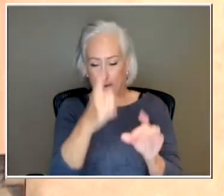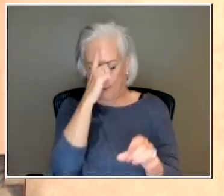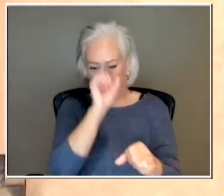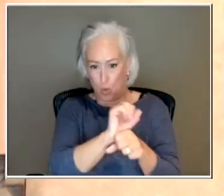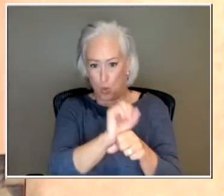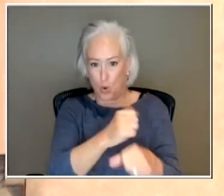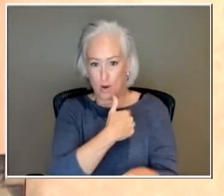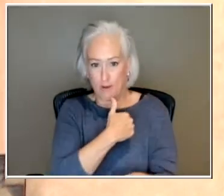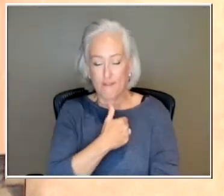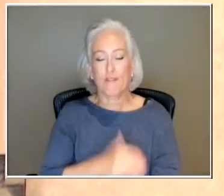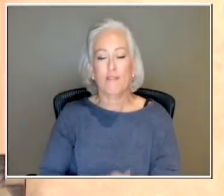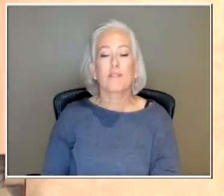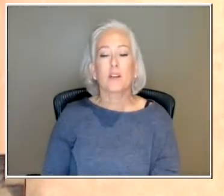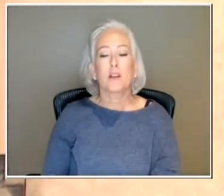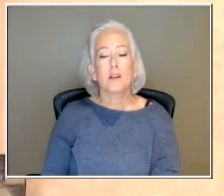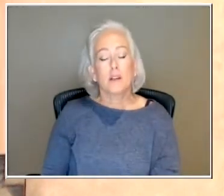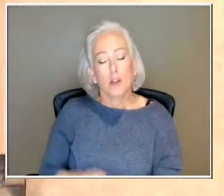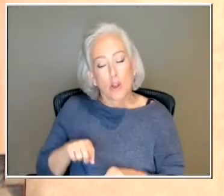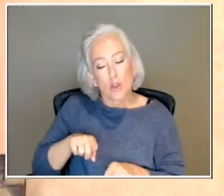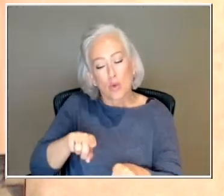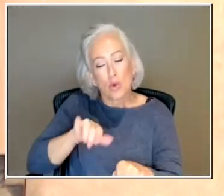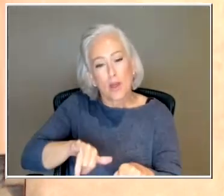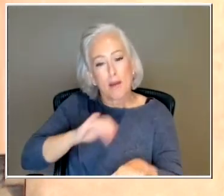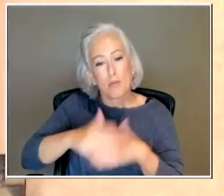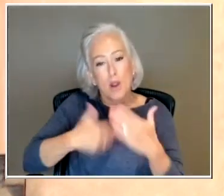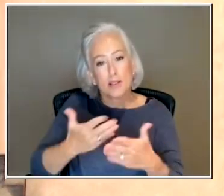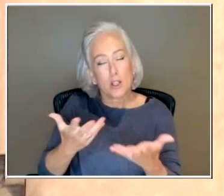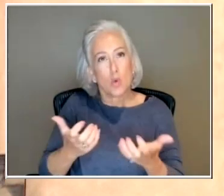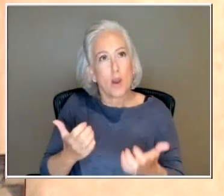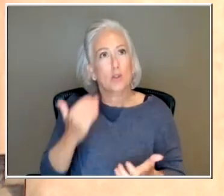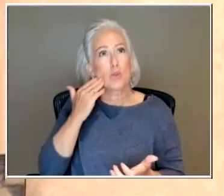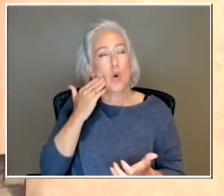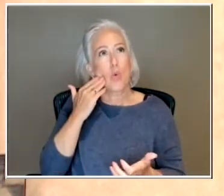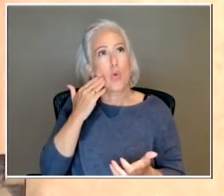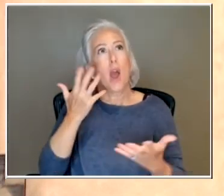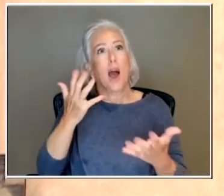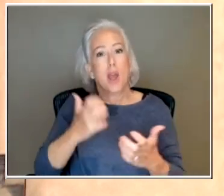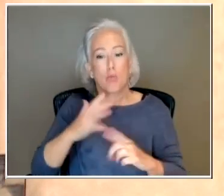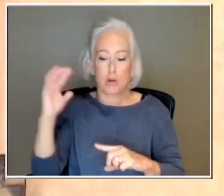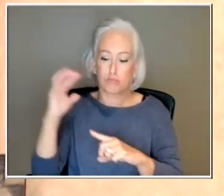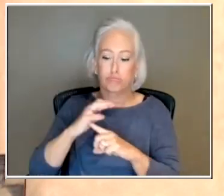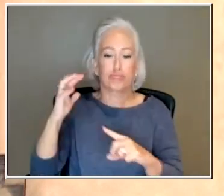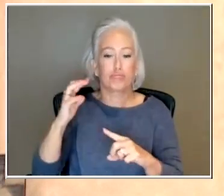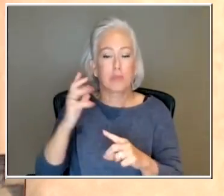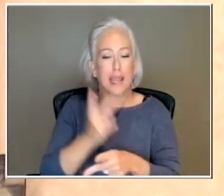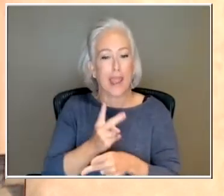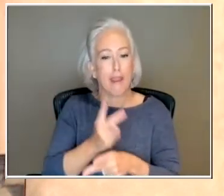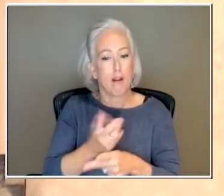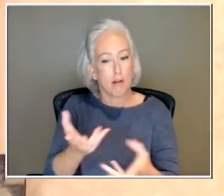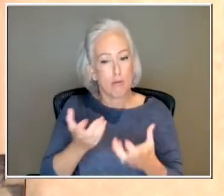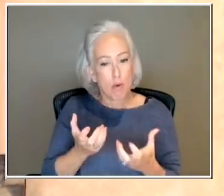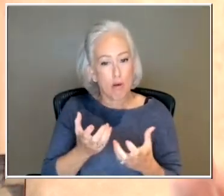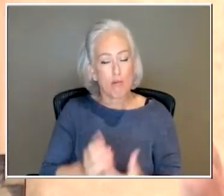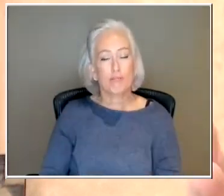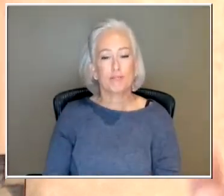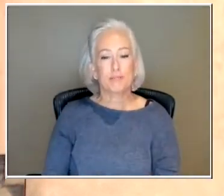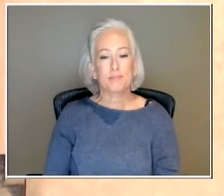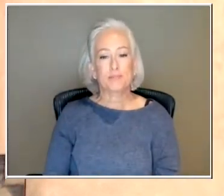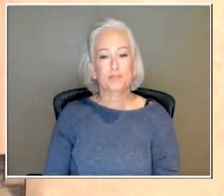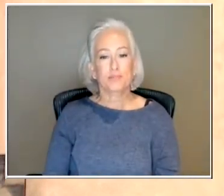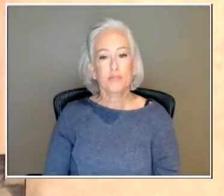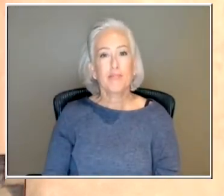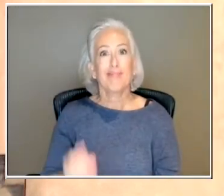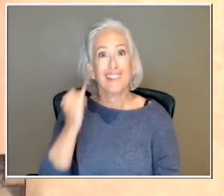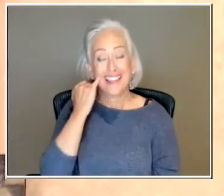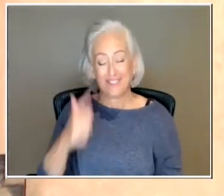through that process, you realize you want to have the best care you can have. But if you're also hours